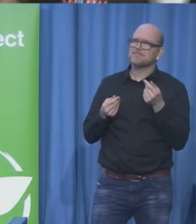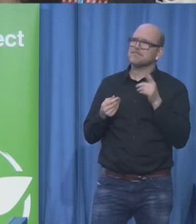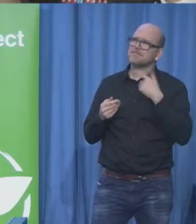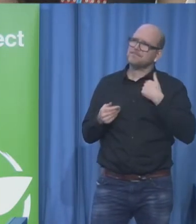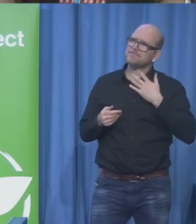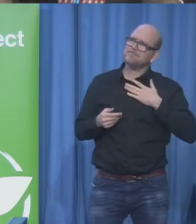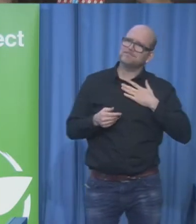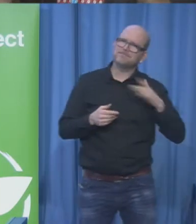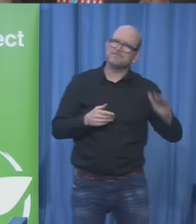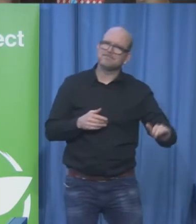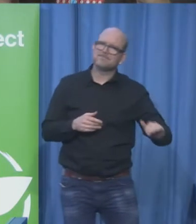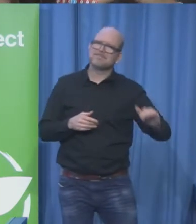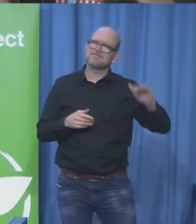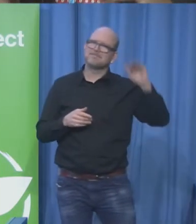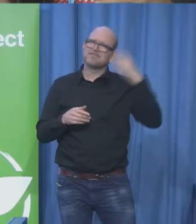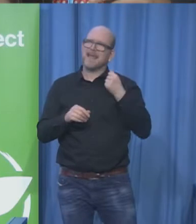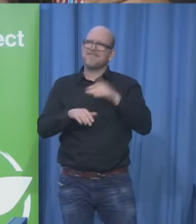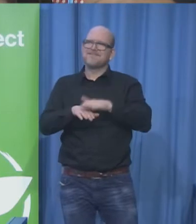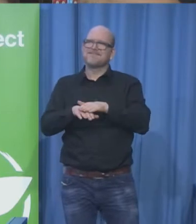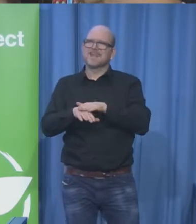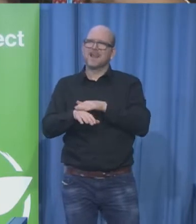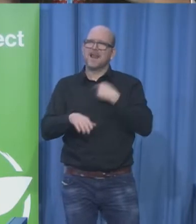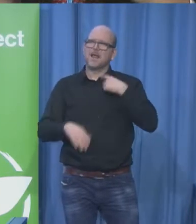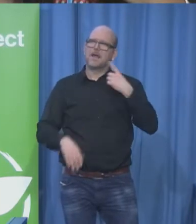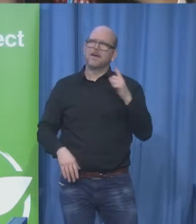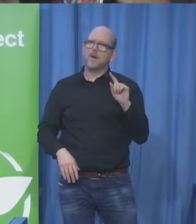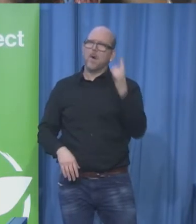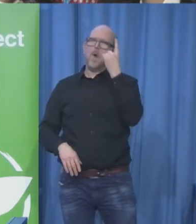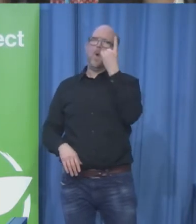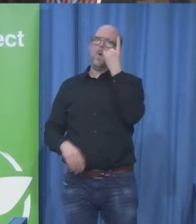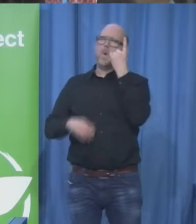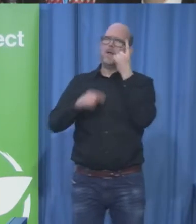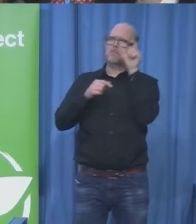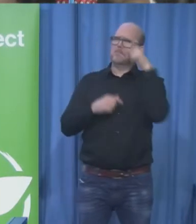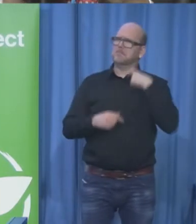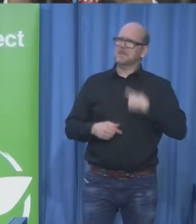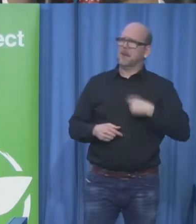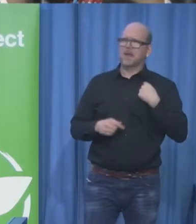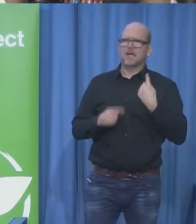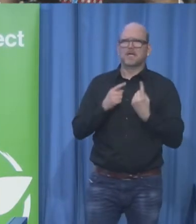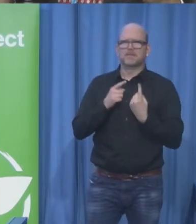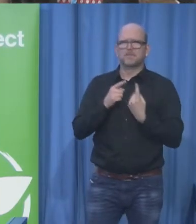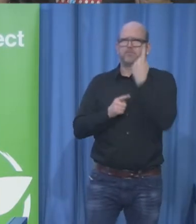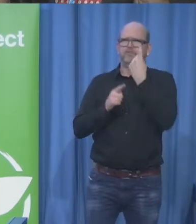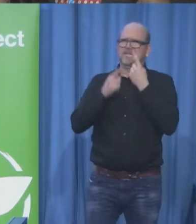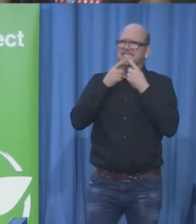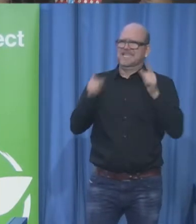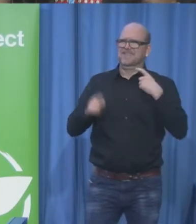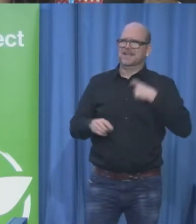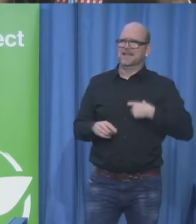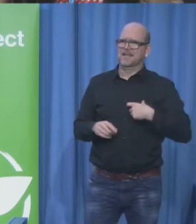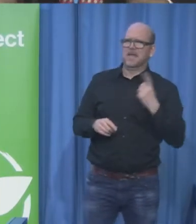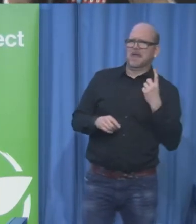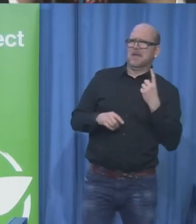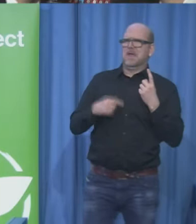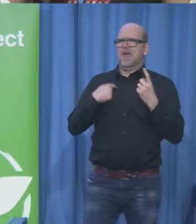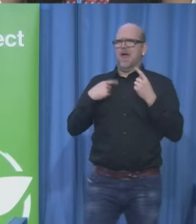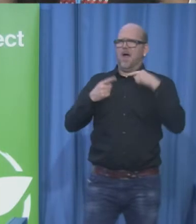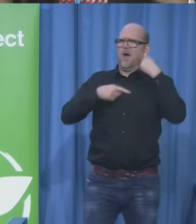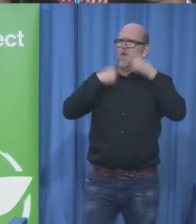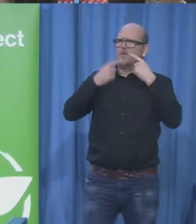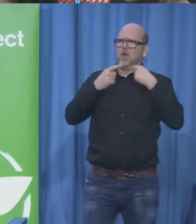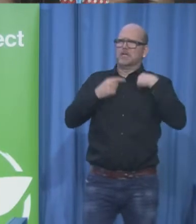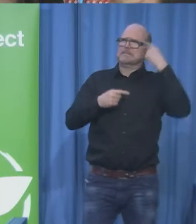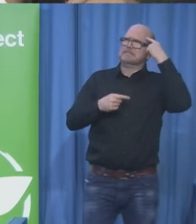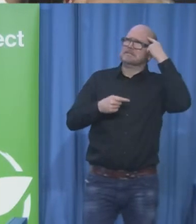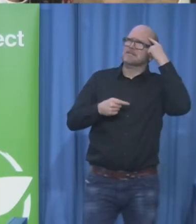only ones that are different, we tend to think, oh my goodness, this is how I'm going to be for the rest of my life. I'm not going to be a